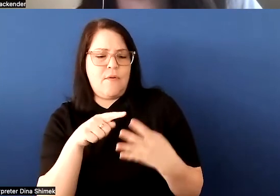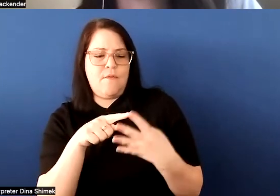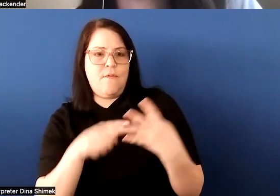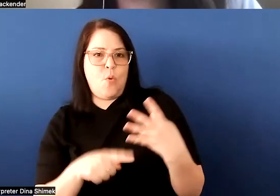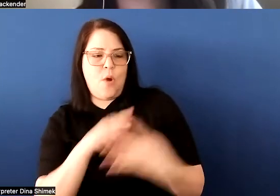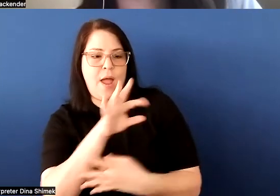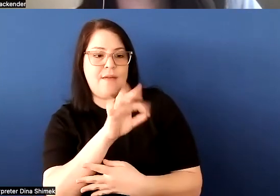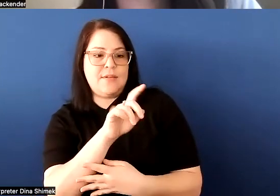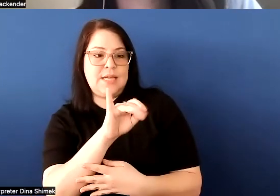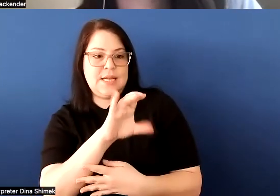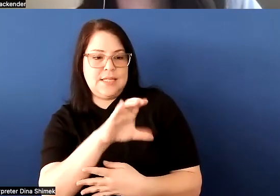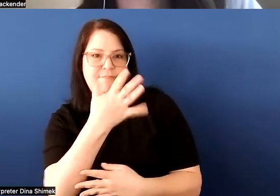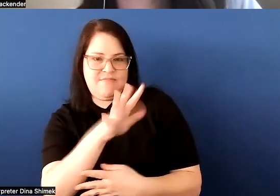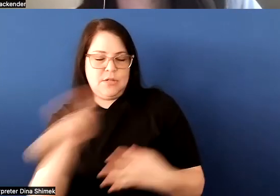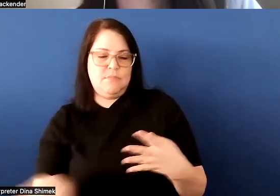to the FDIC?